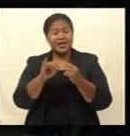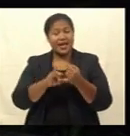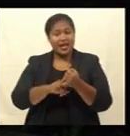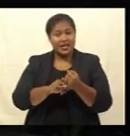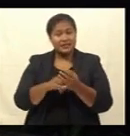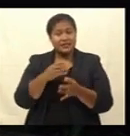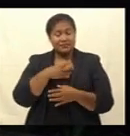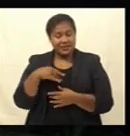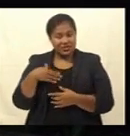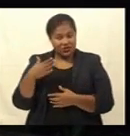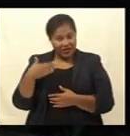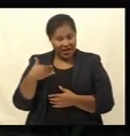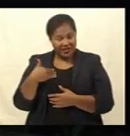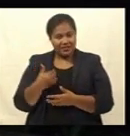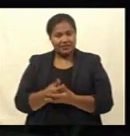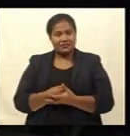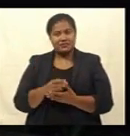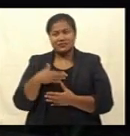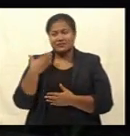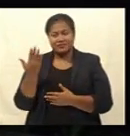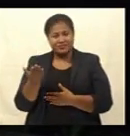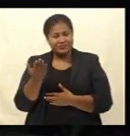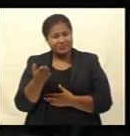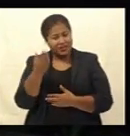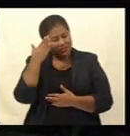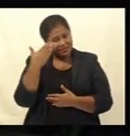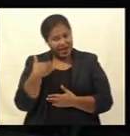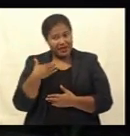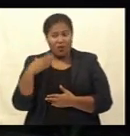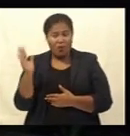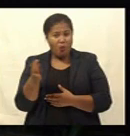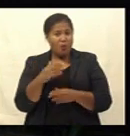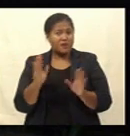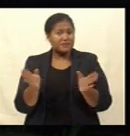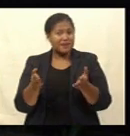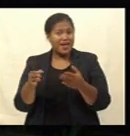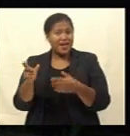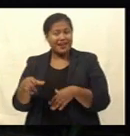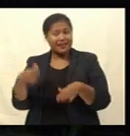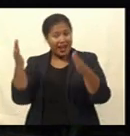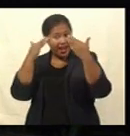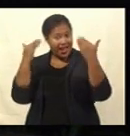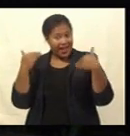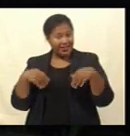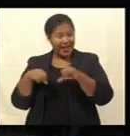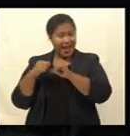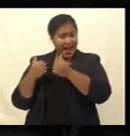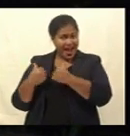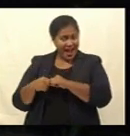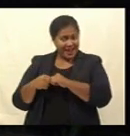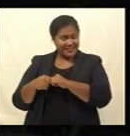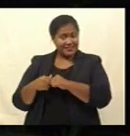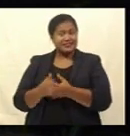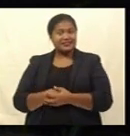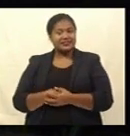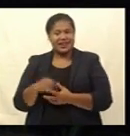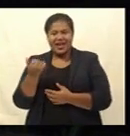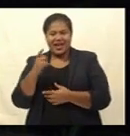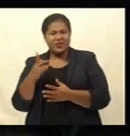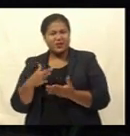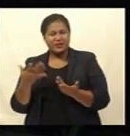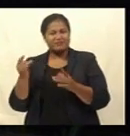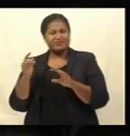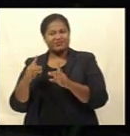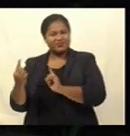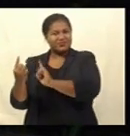for the Ministry of Health is urging and reminding the players of Lionheart, or anyone for that matter who interacted with